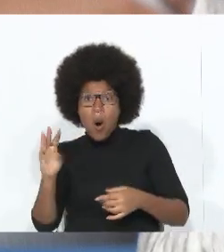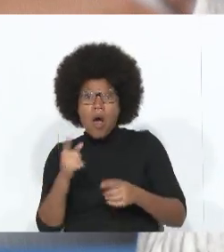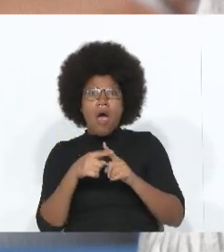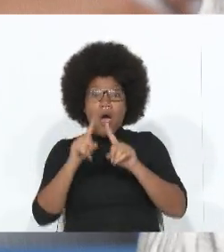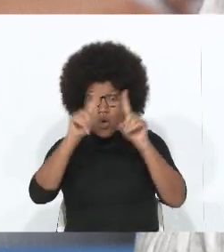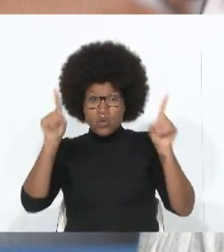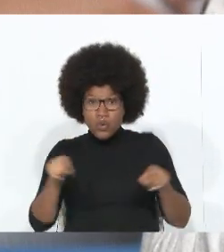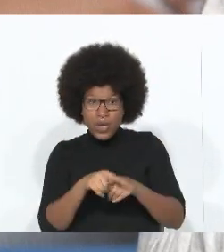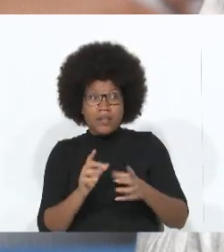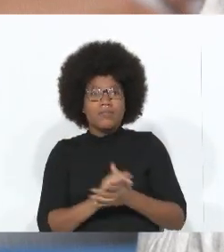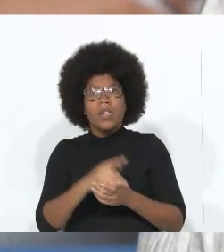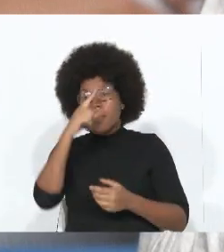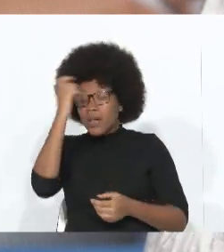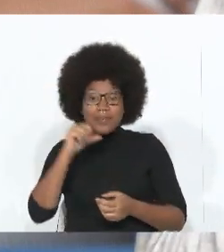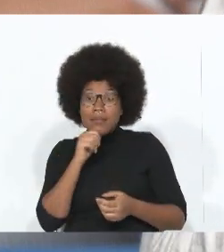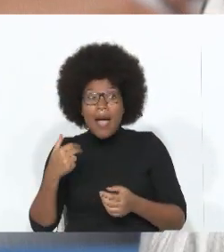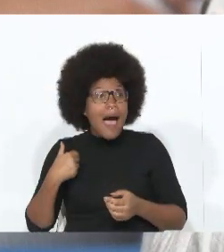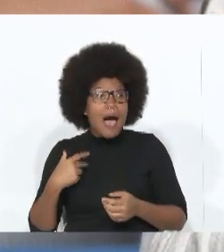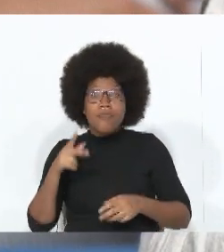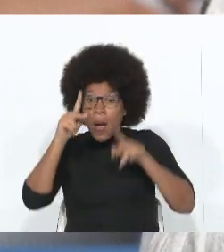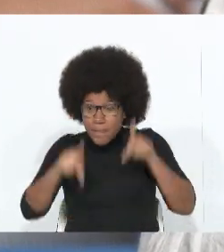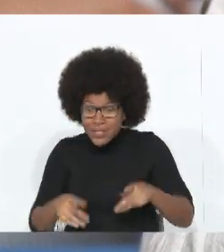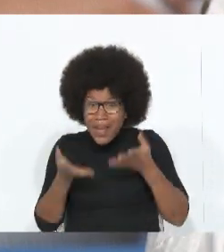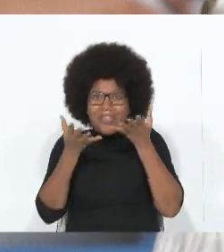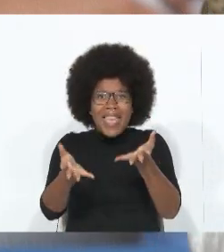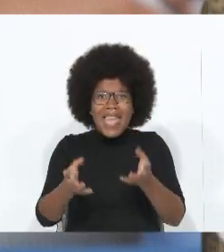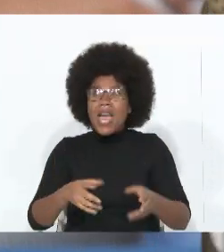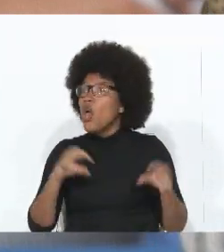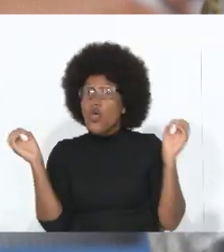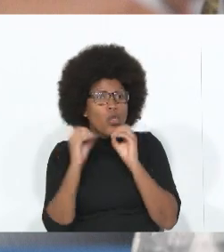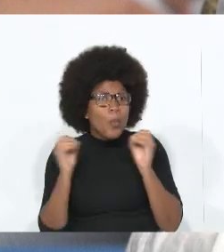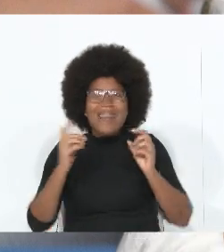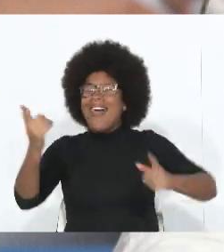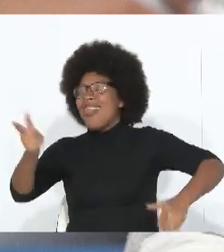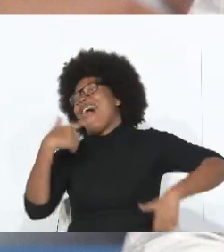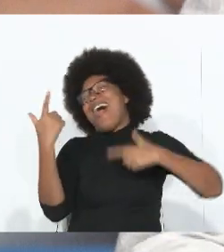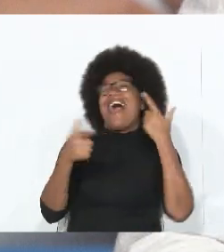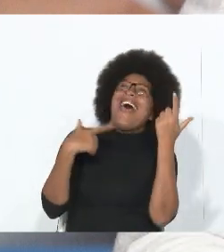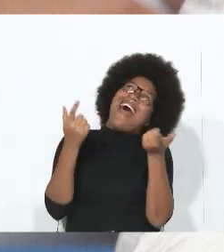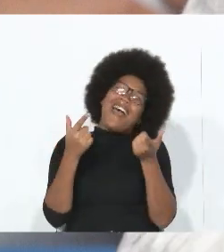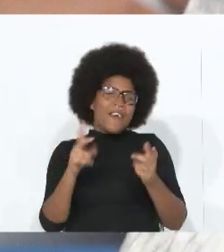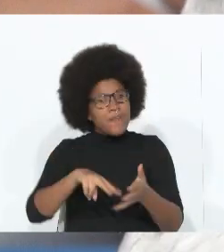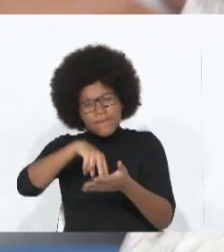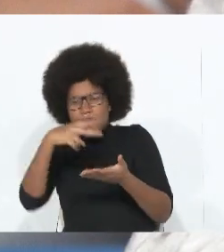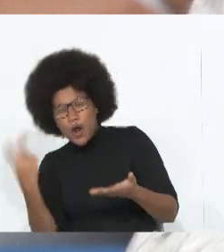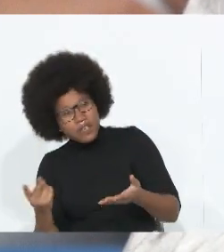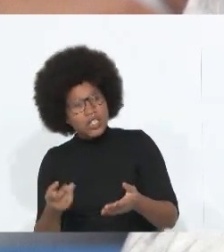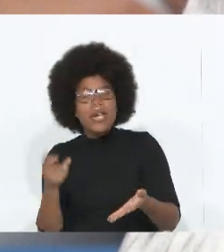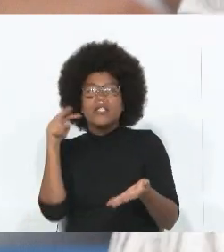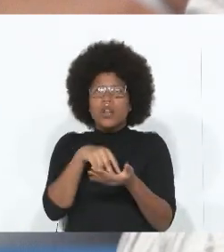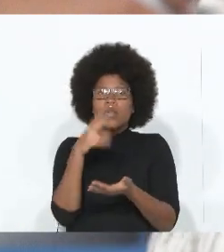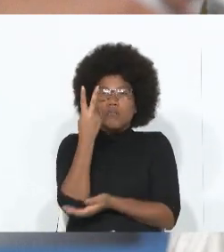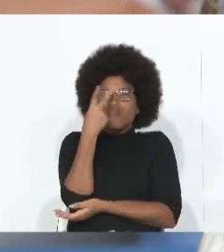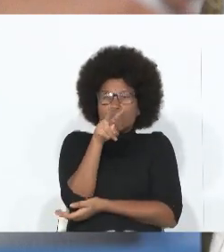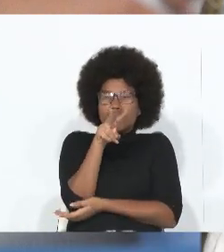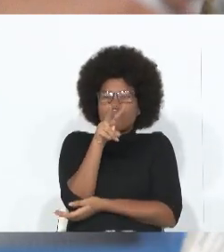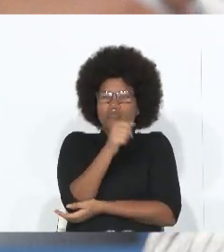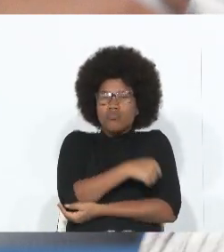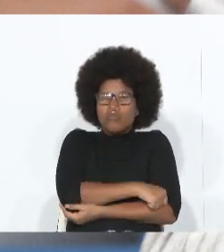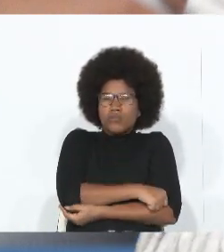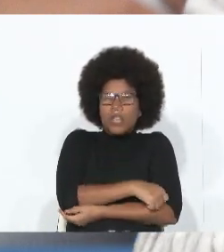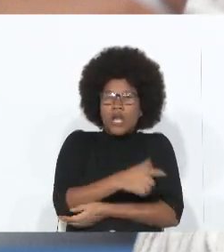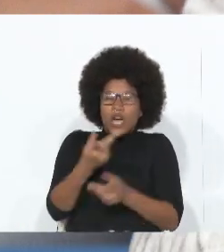because there's no audience. There's nobody nobody falling out the chair, nobody sitting down there stern and trying to make